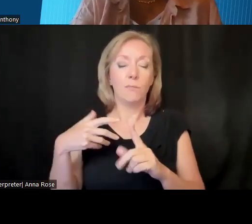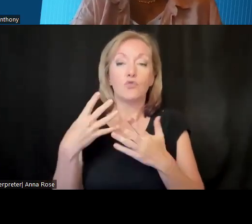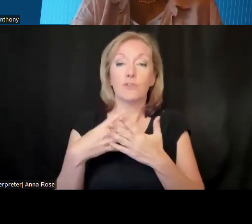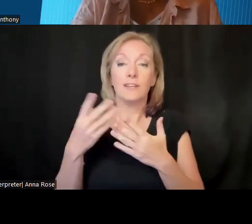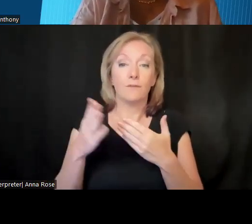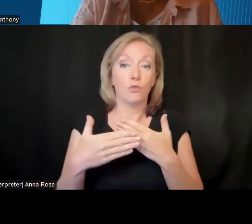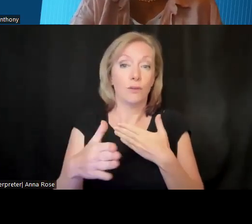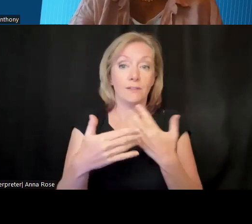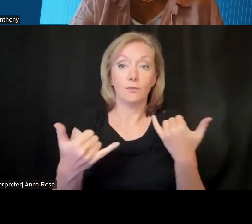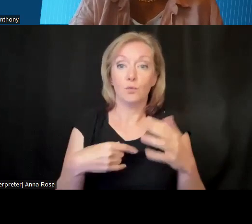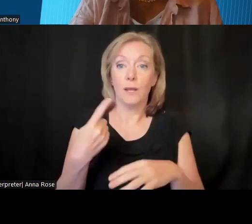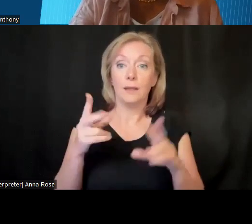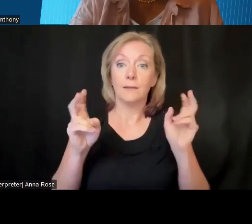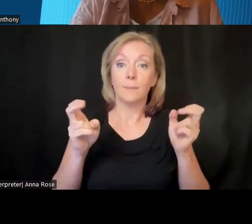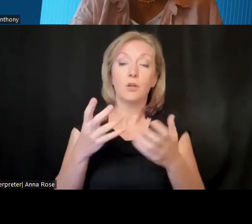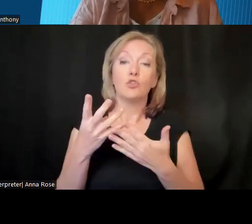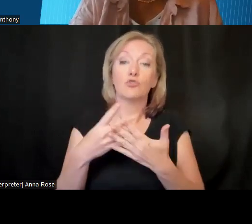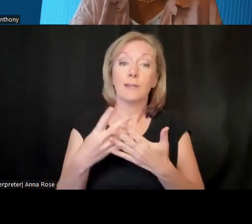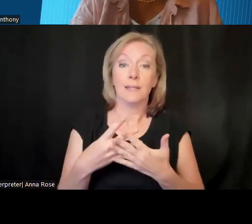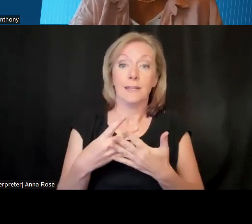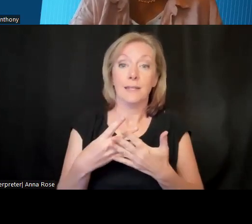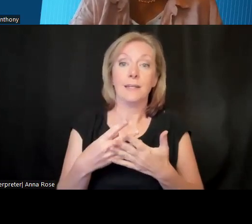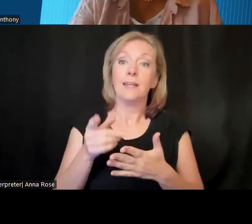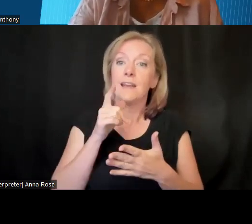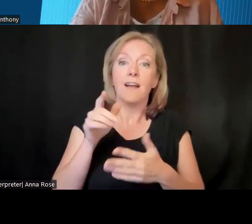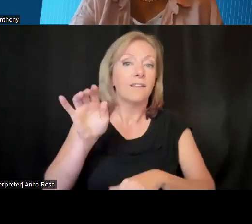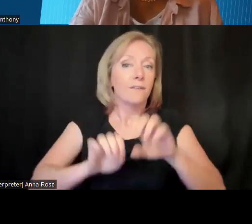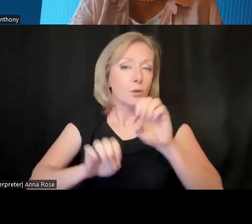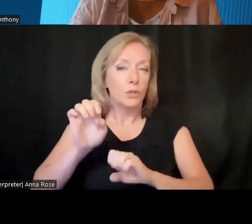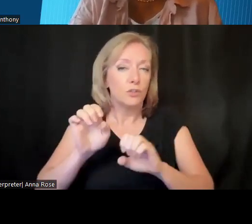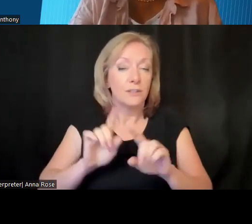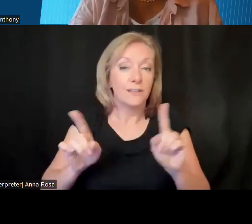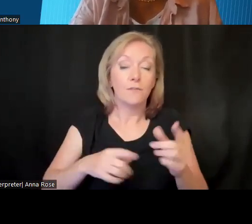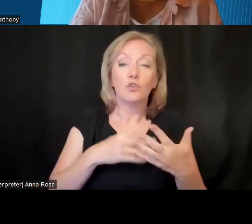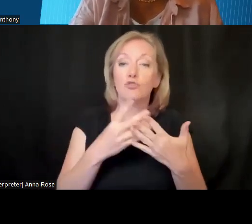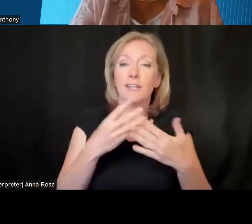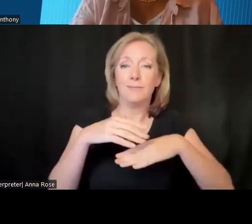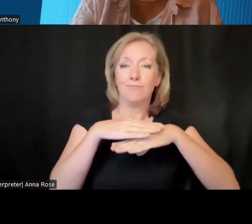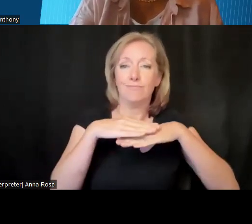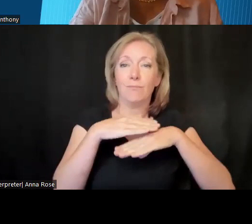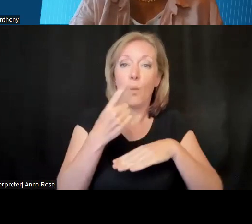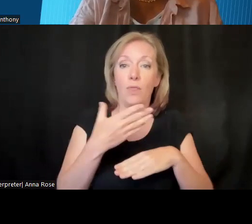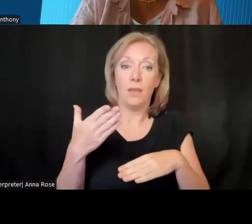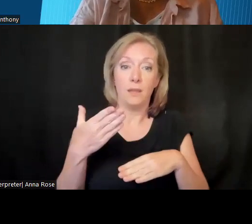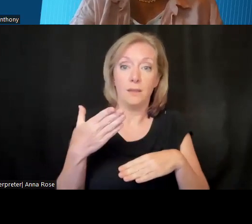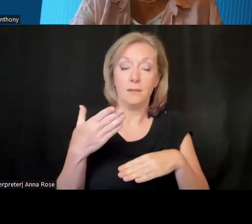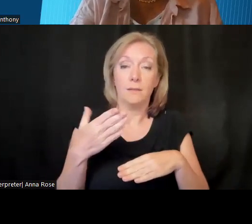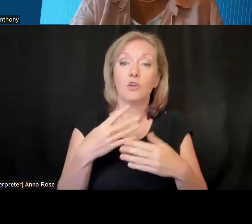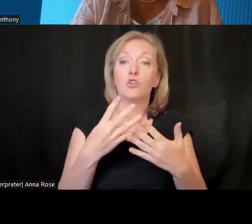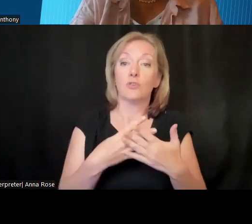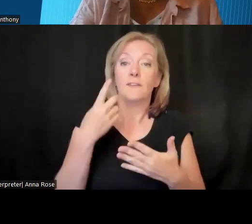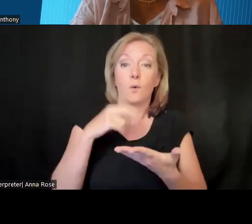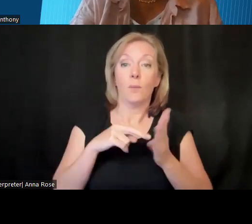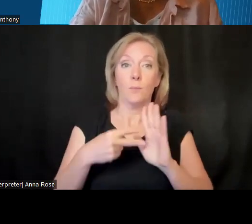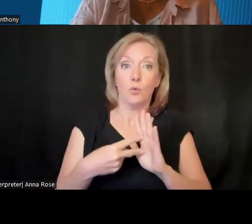duration of today, is screening is not evaluation. Screening does just one thing. It tells us